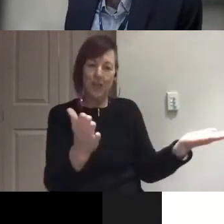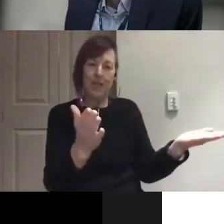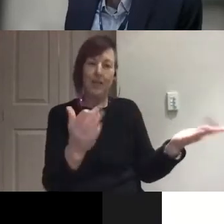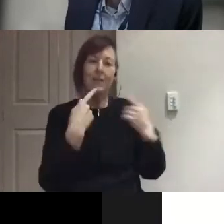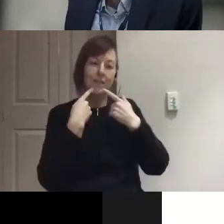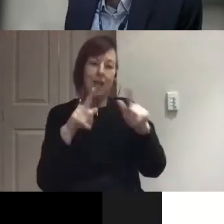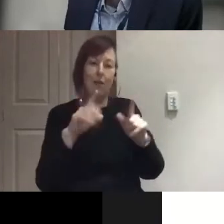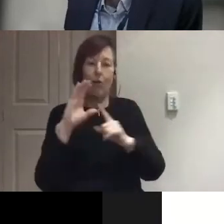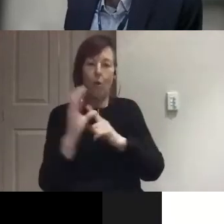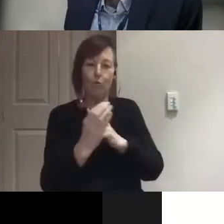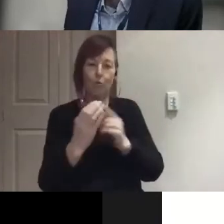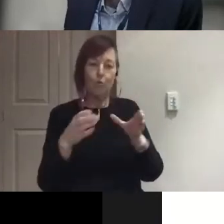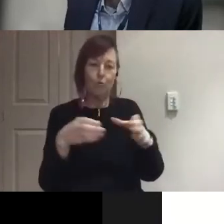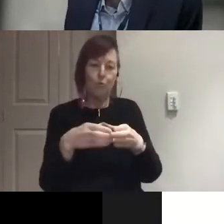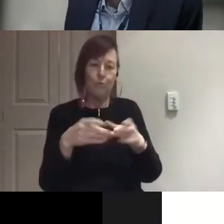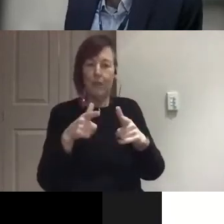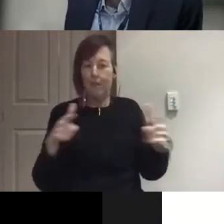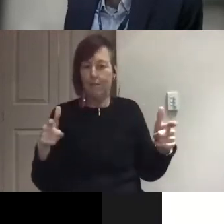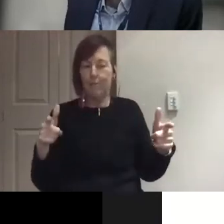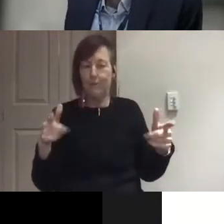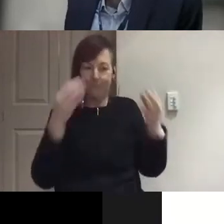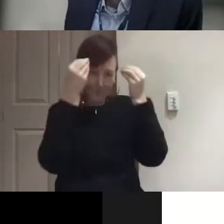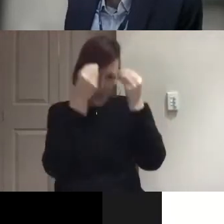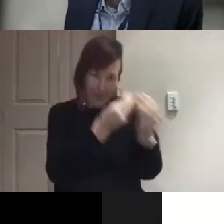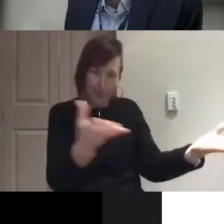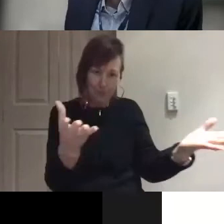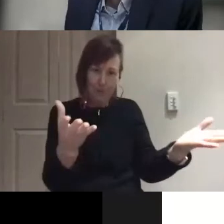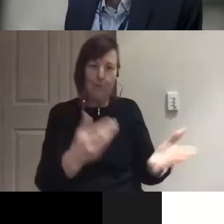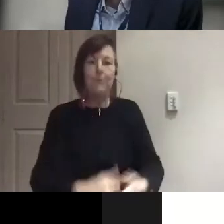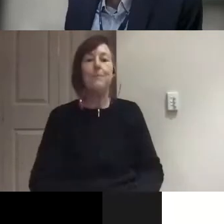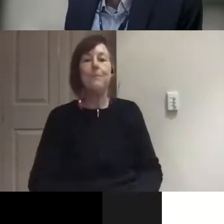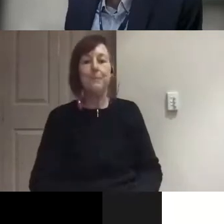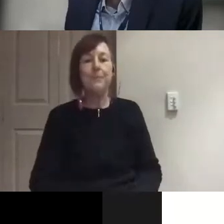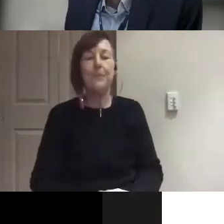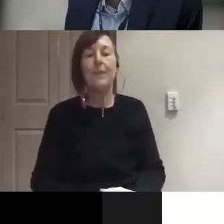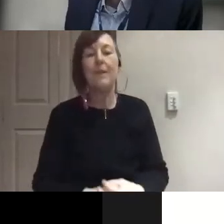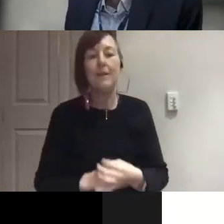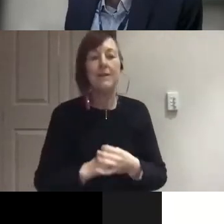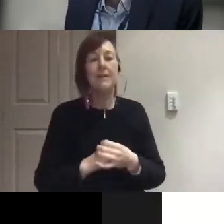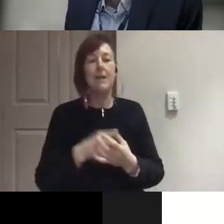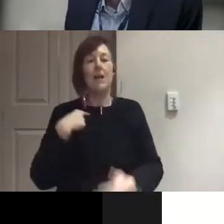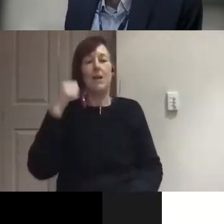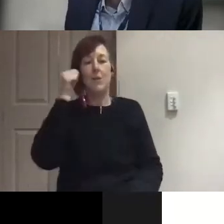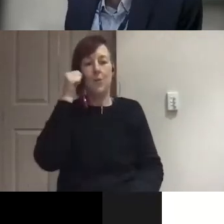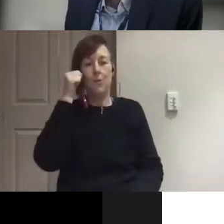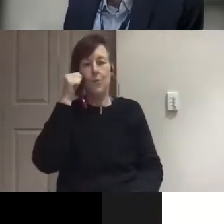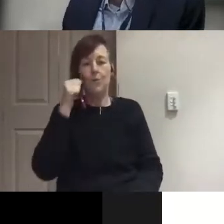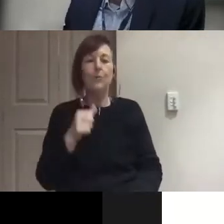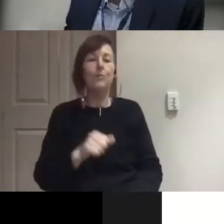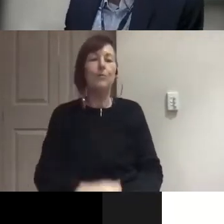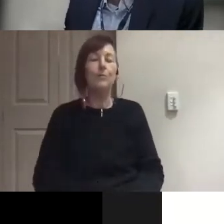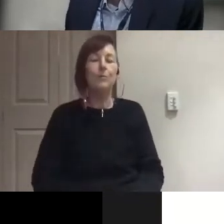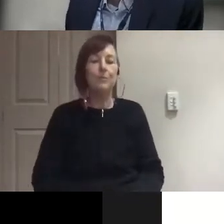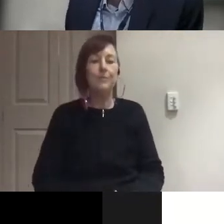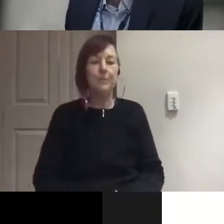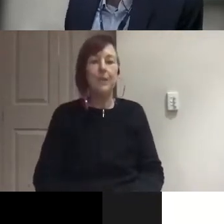in the community. So more broadly, that is something that I know has been an active focus for that particular